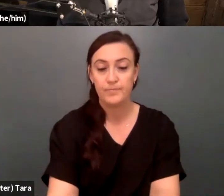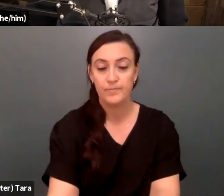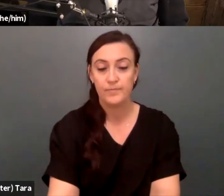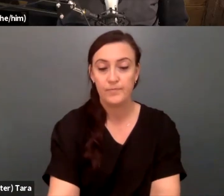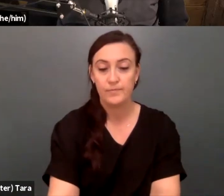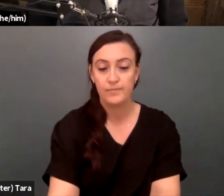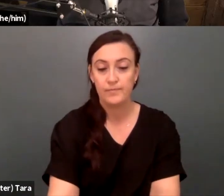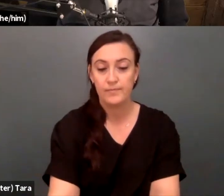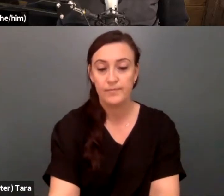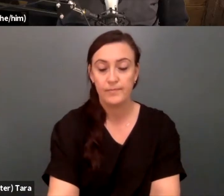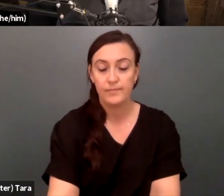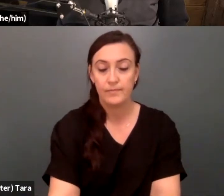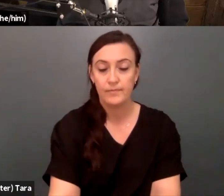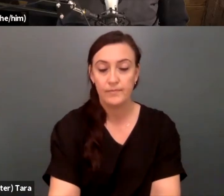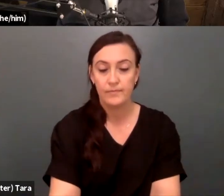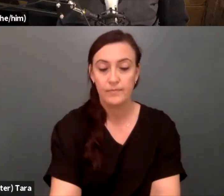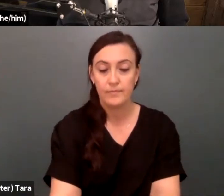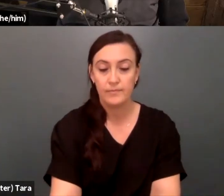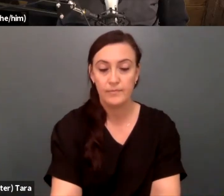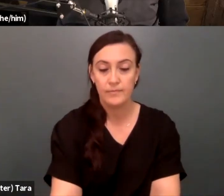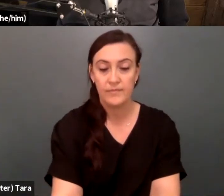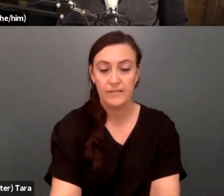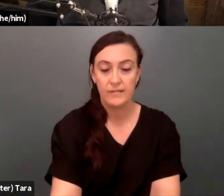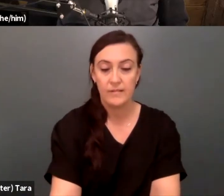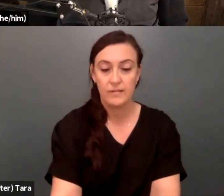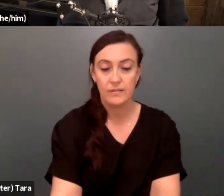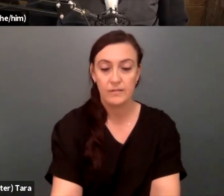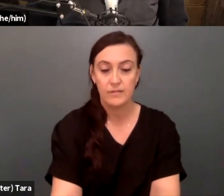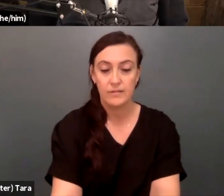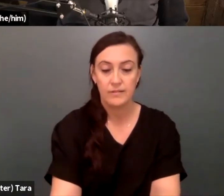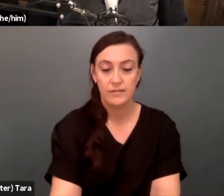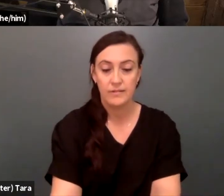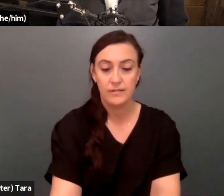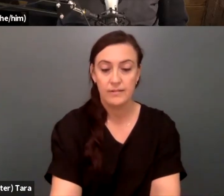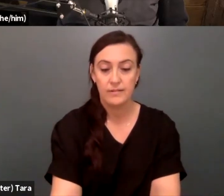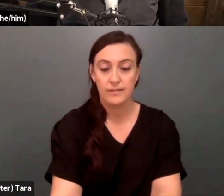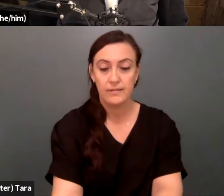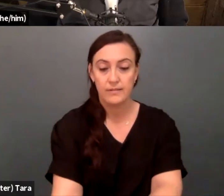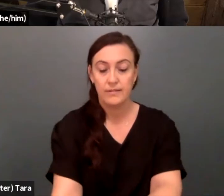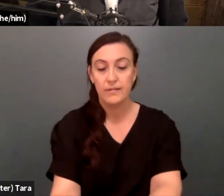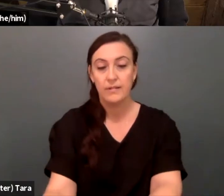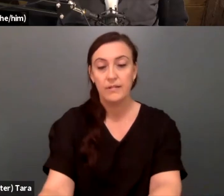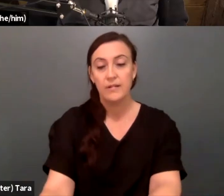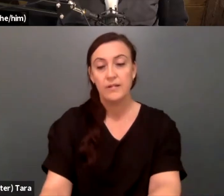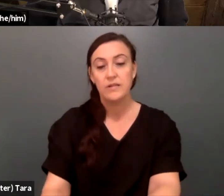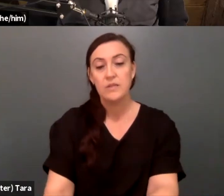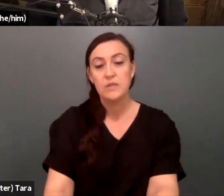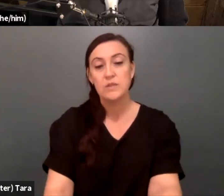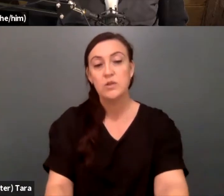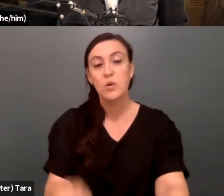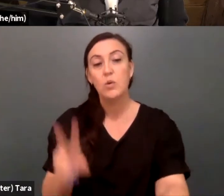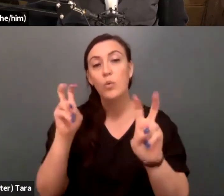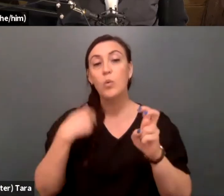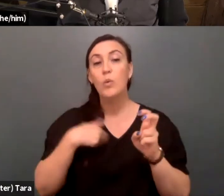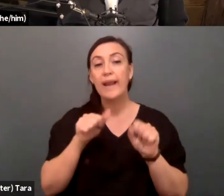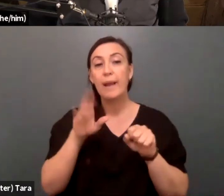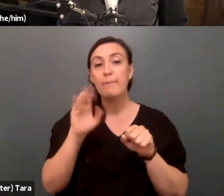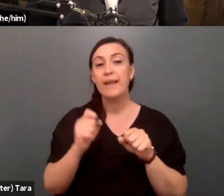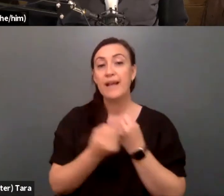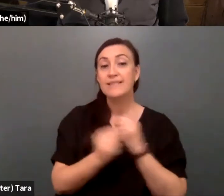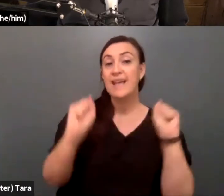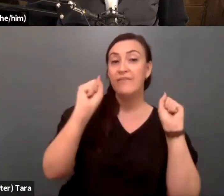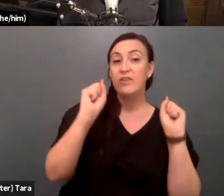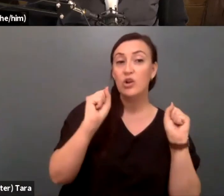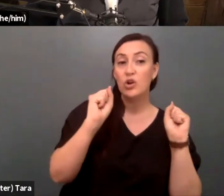I'm curious to hear a reaction to, we can be a savior one day and an ally